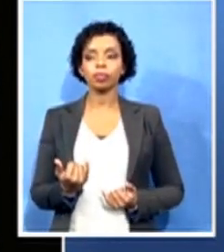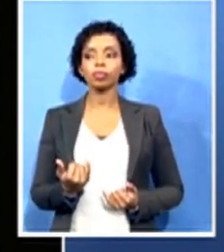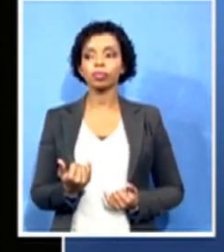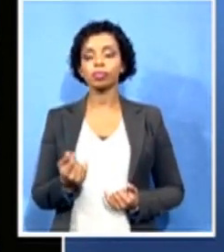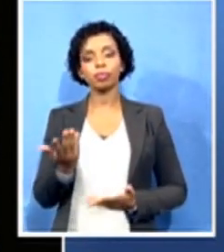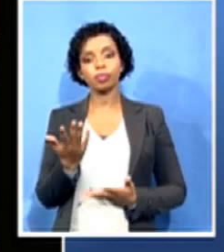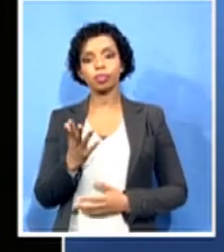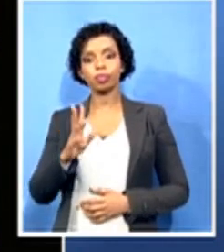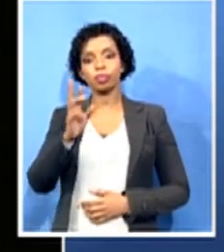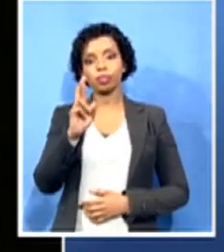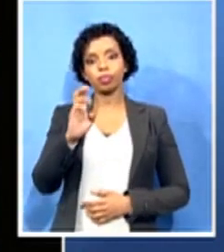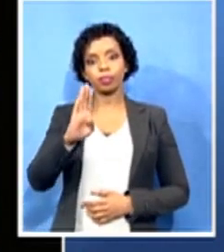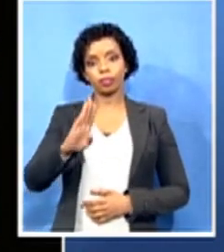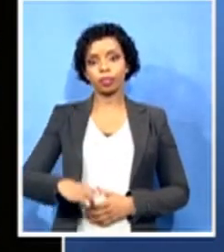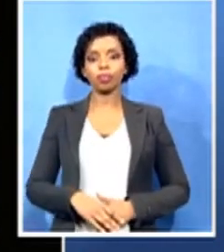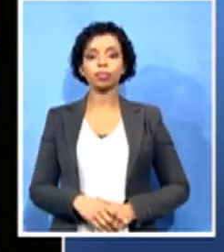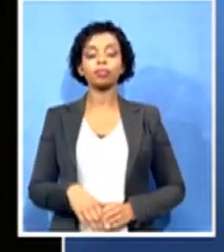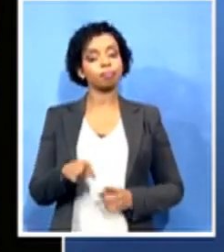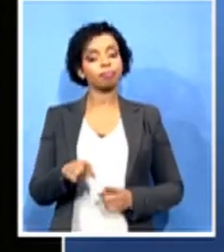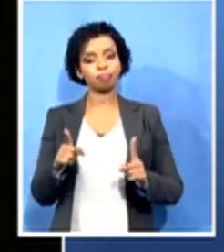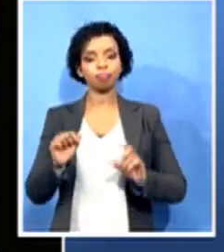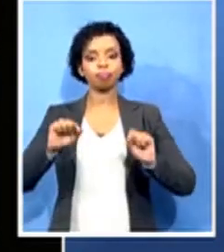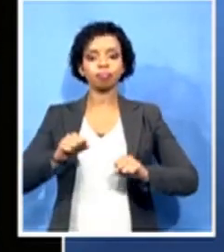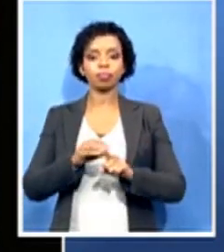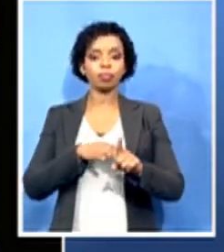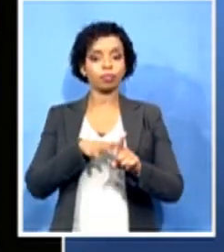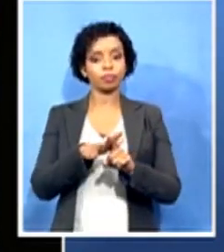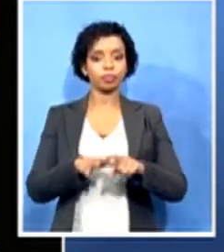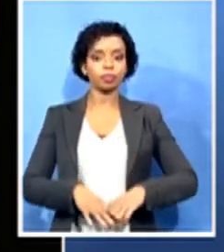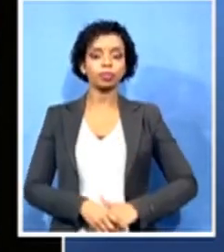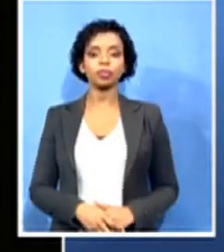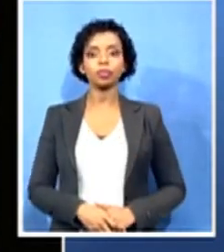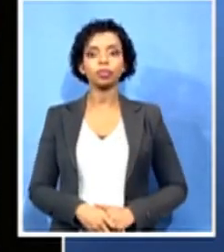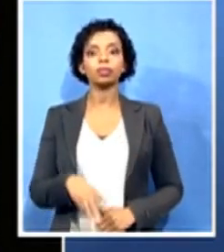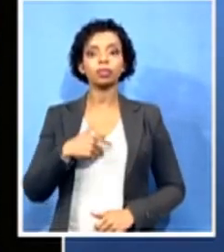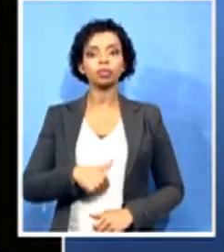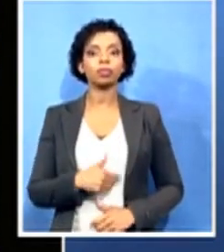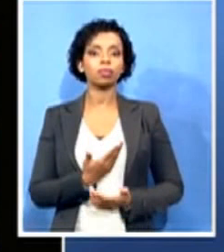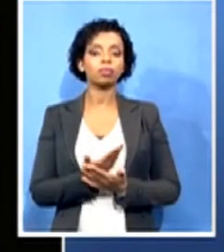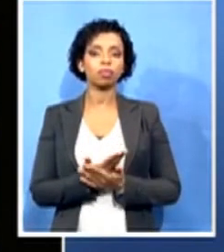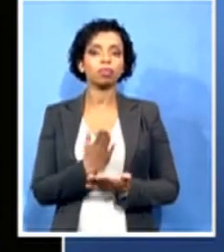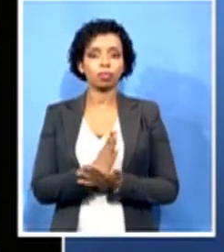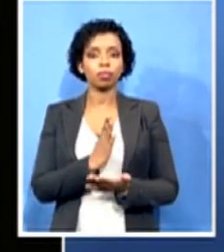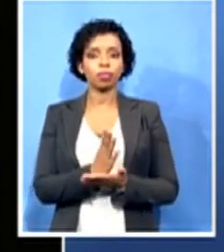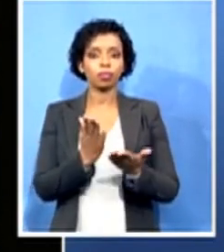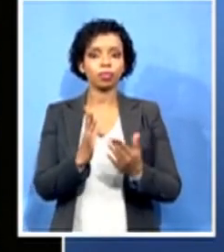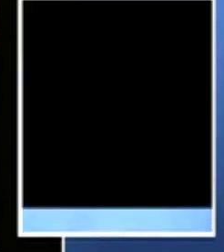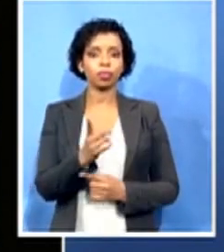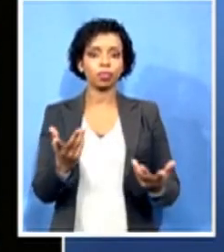affected. So I can assure you that, yes, during this coronavirus